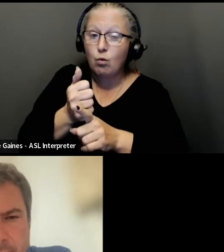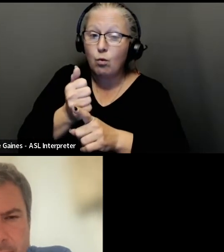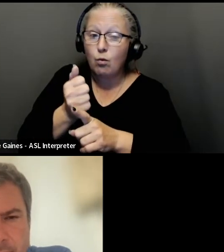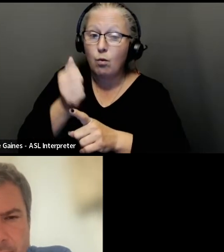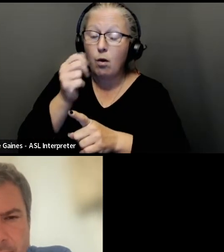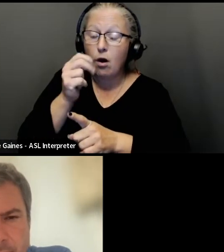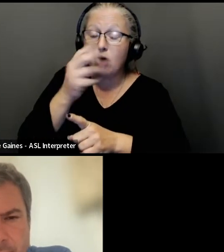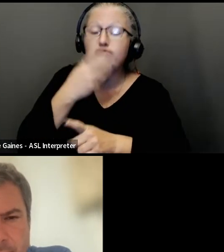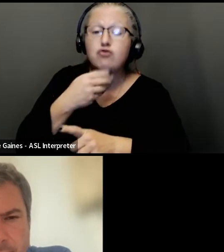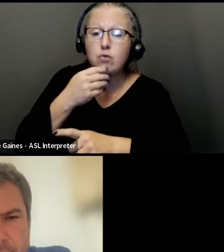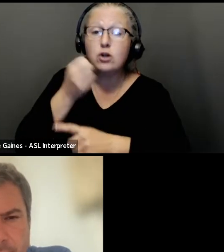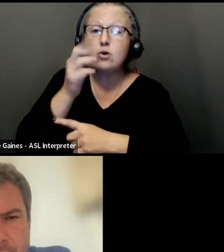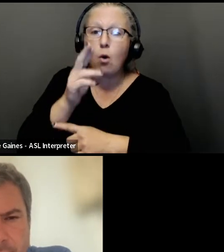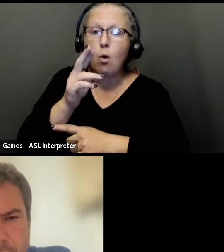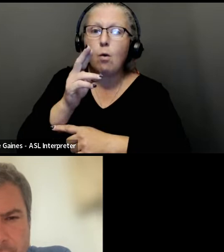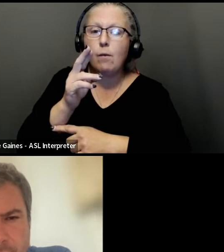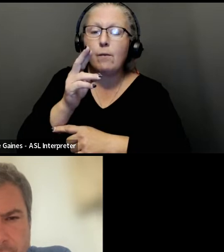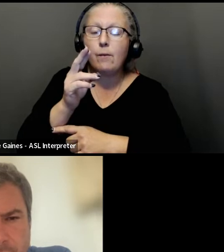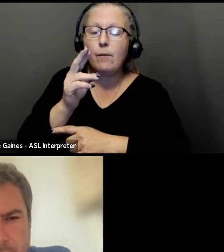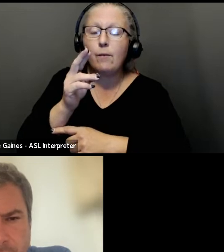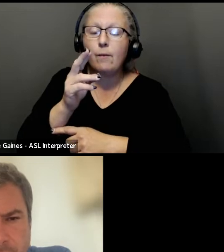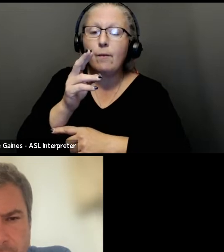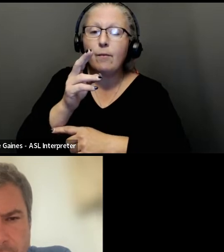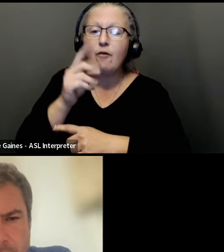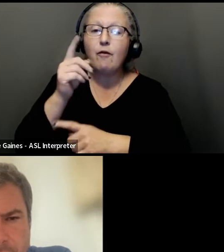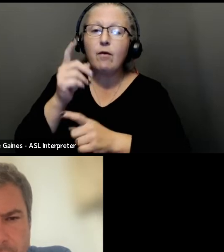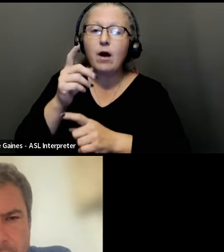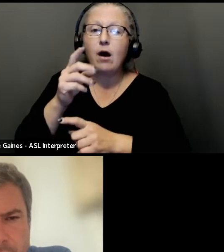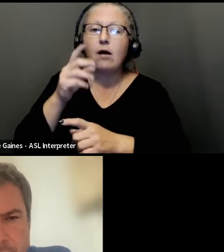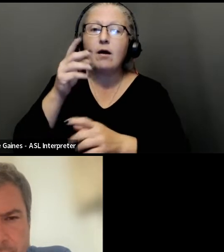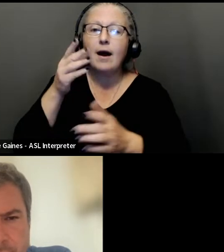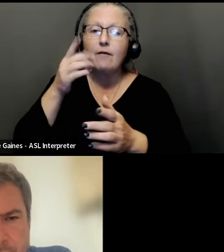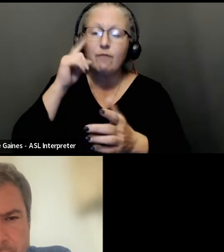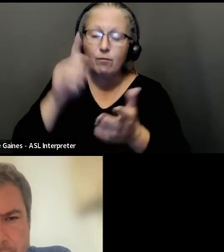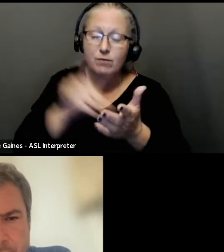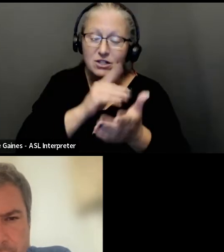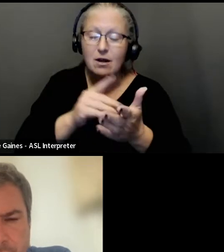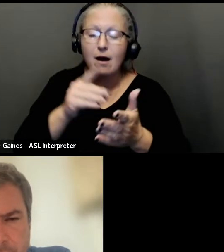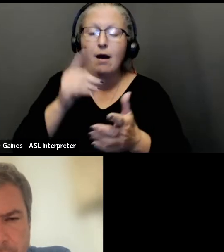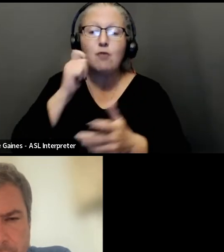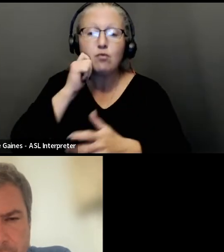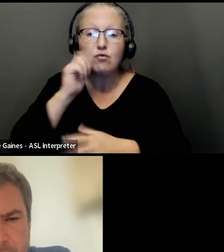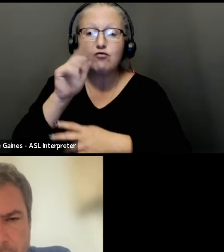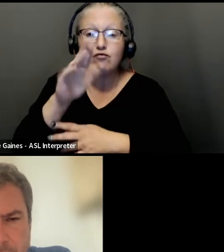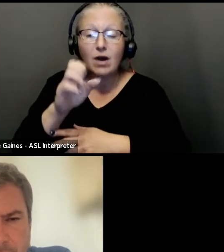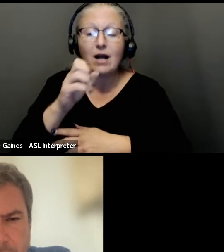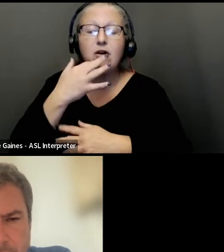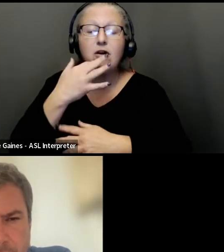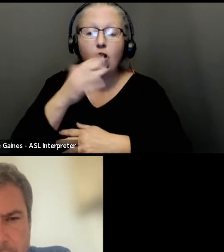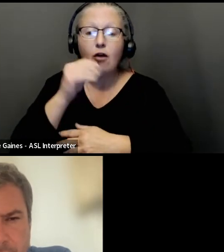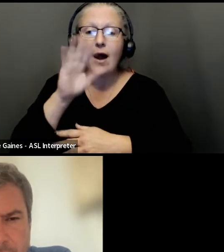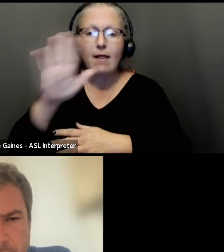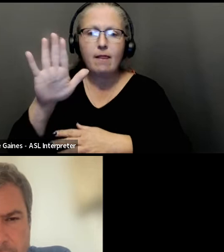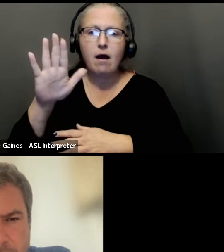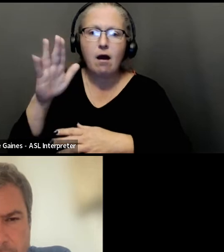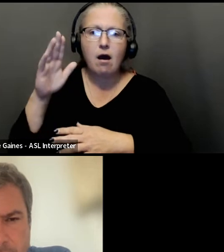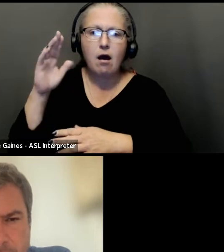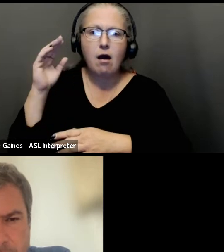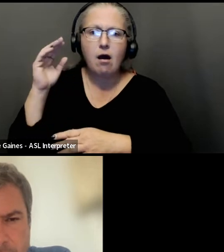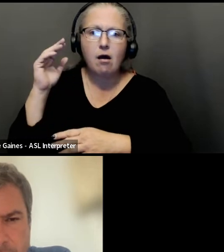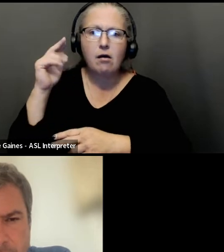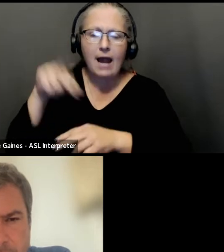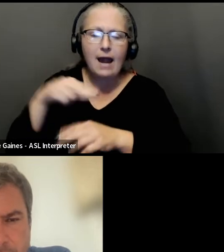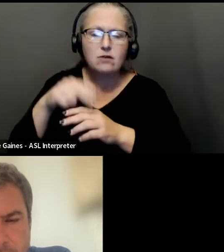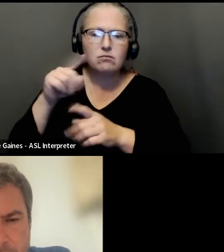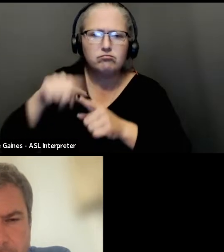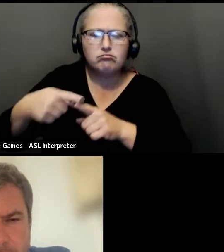who are or are perceived to be Jewish, from discrimination based on race, color, national origin. So, for example, if